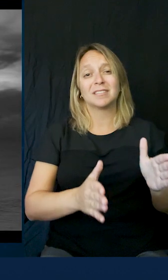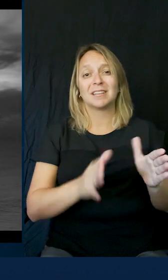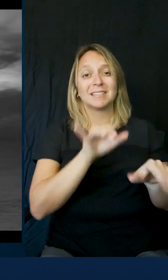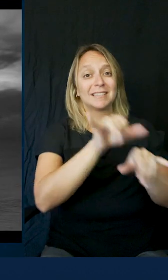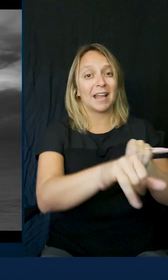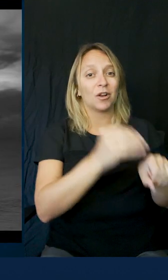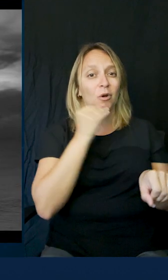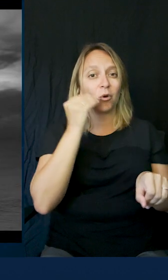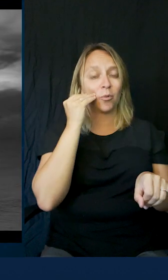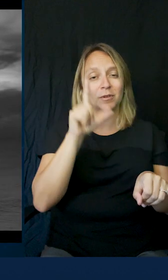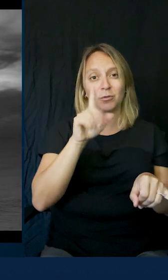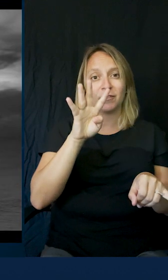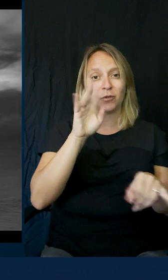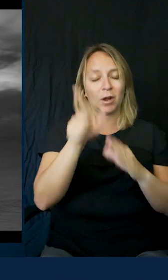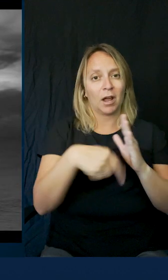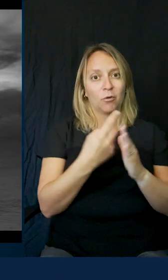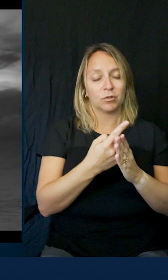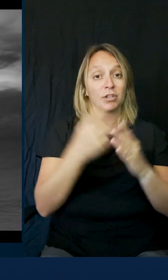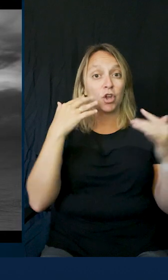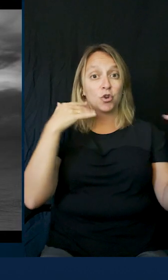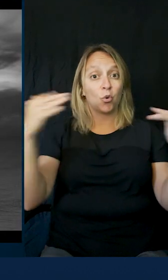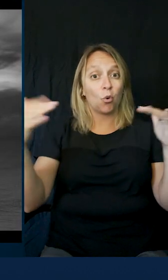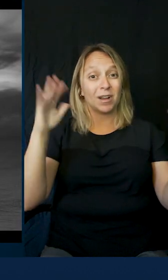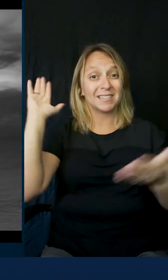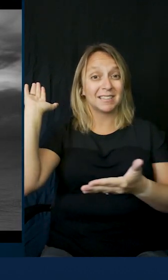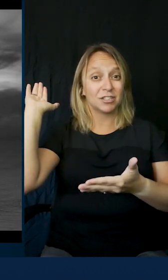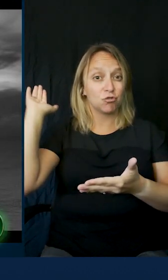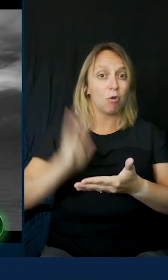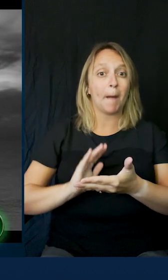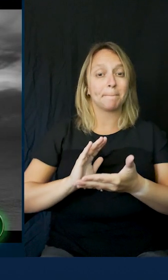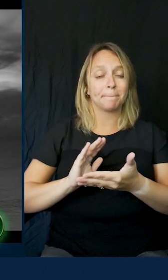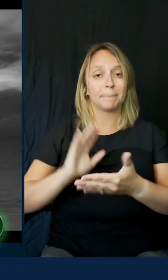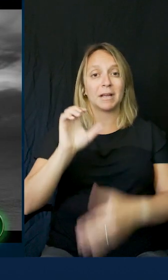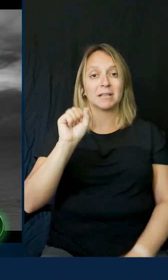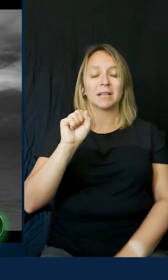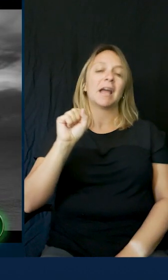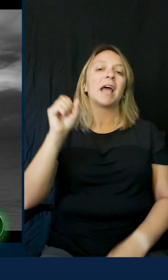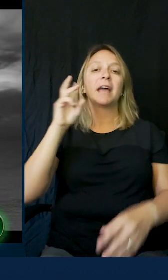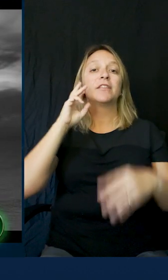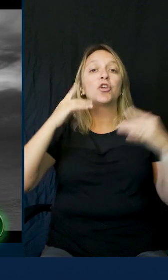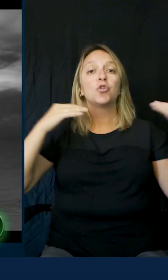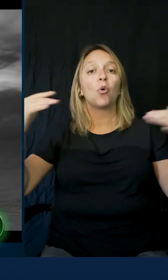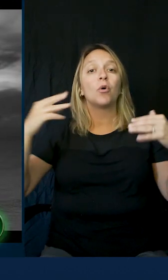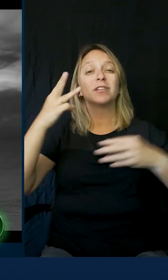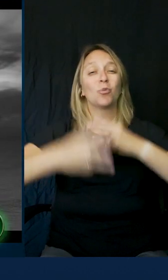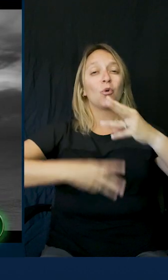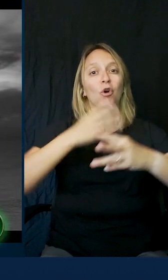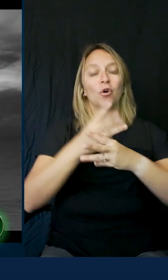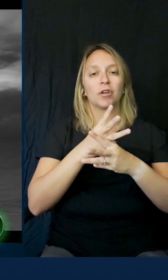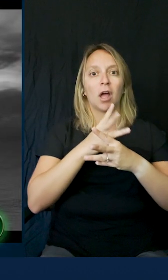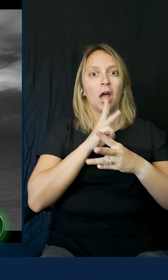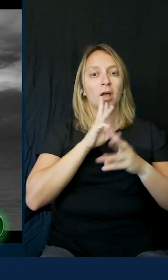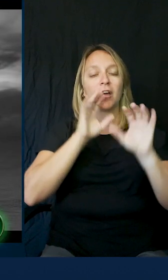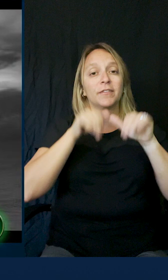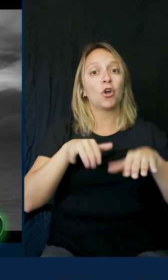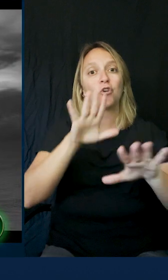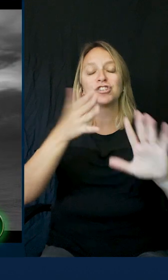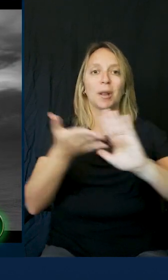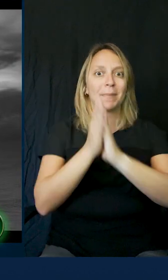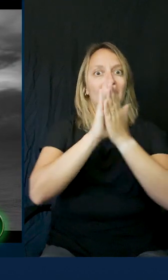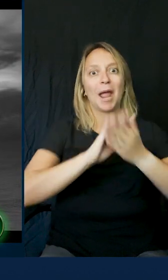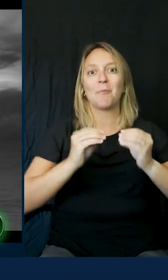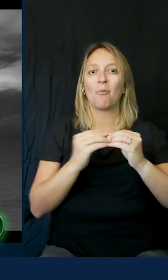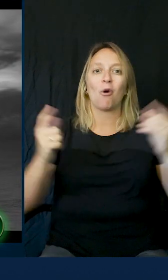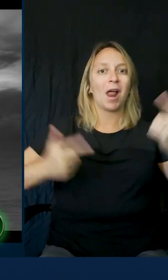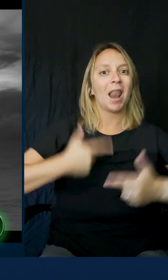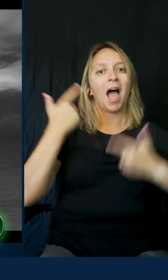hours, noise levels dropped and the sonic world of the ocean came alive. So in